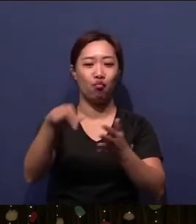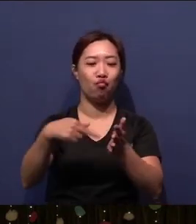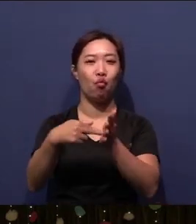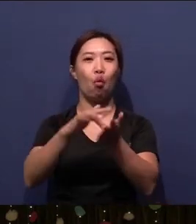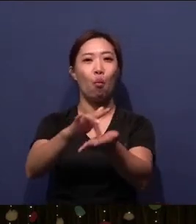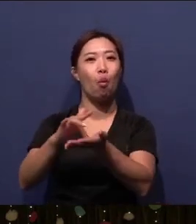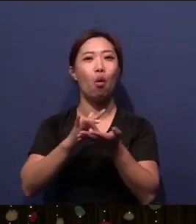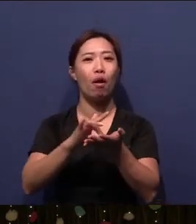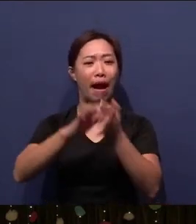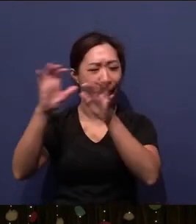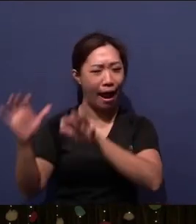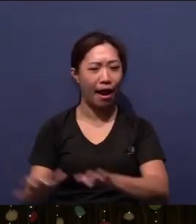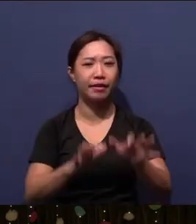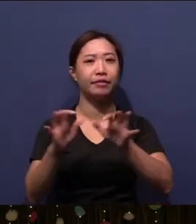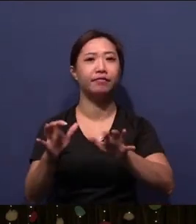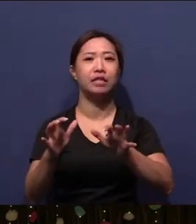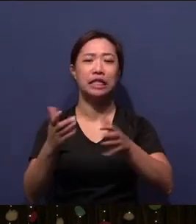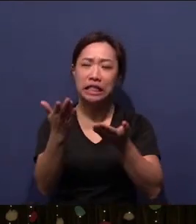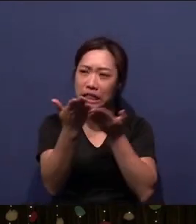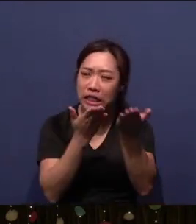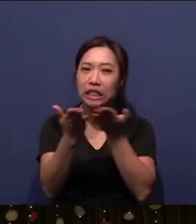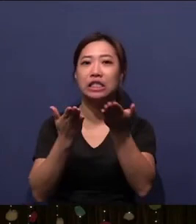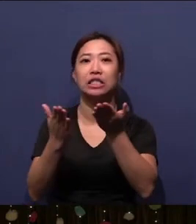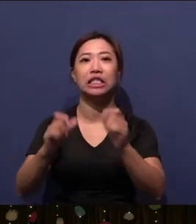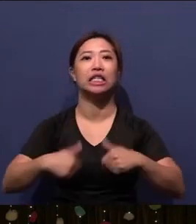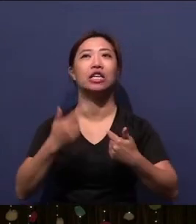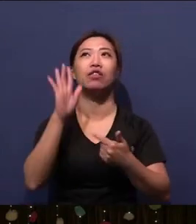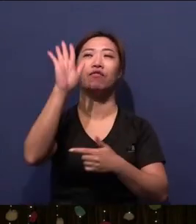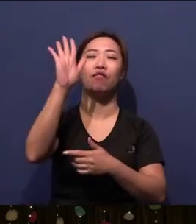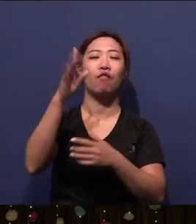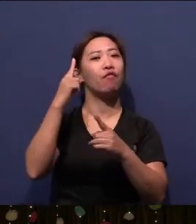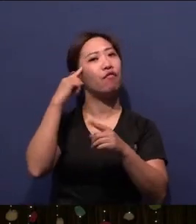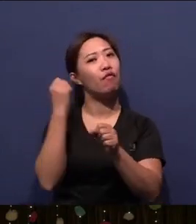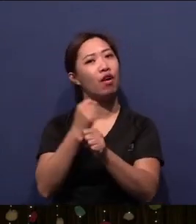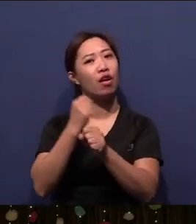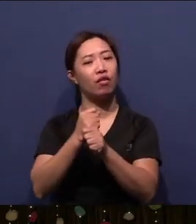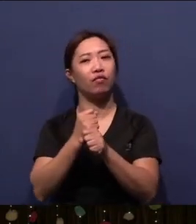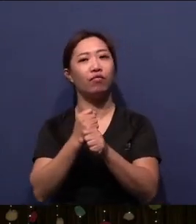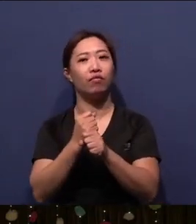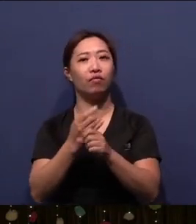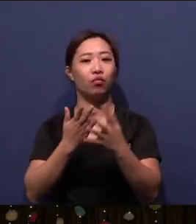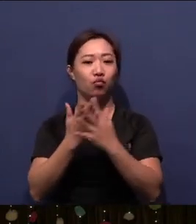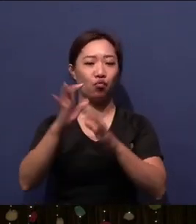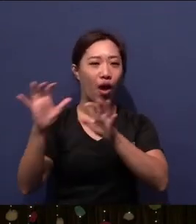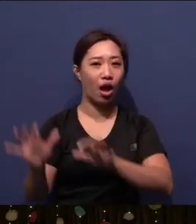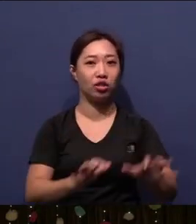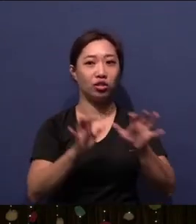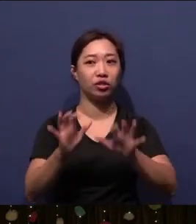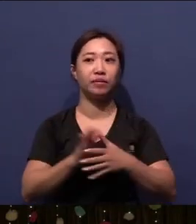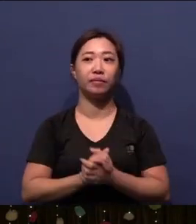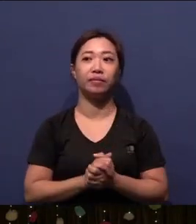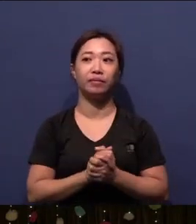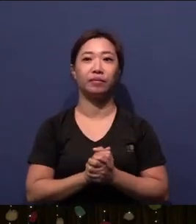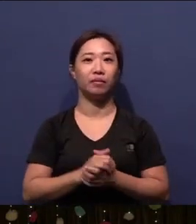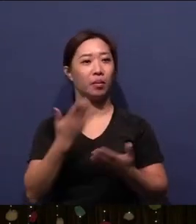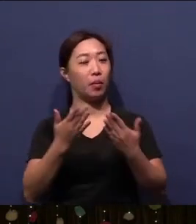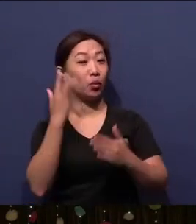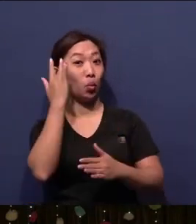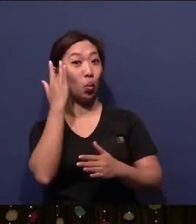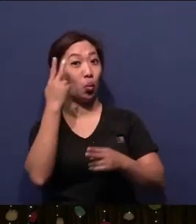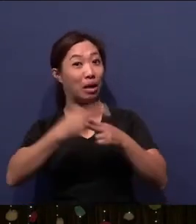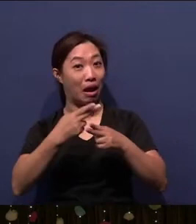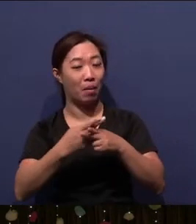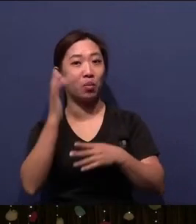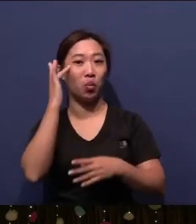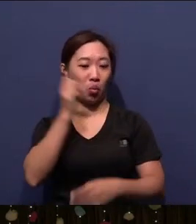have actively served and lived out their faith through their actions. And even though we may not know who they are, we may